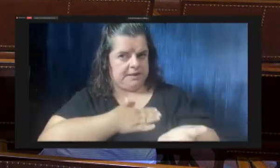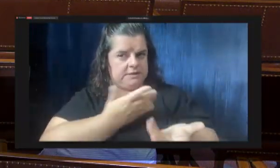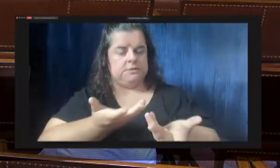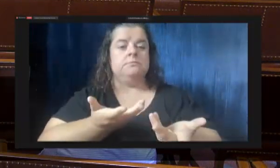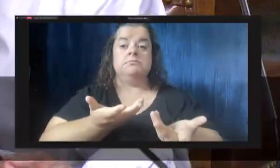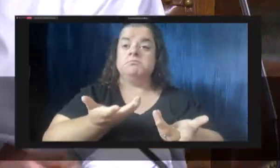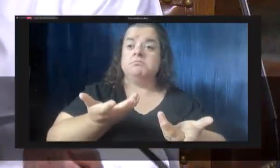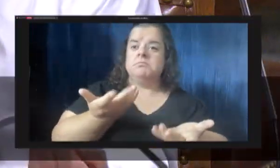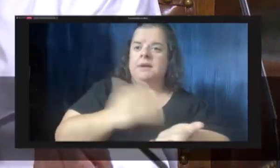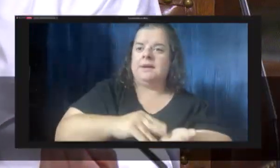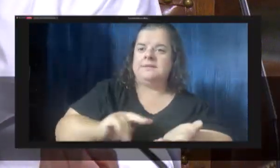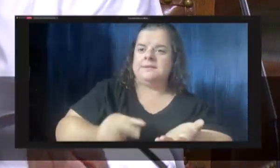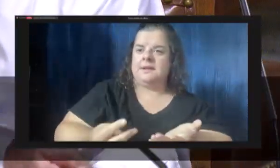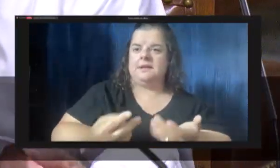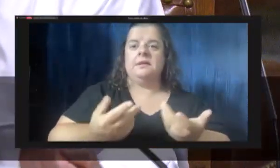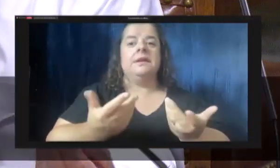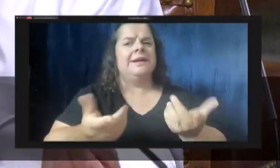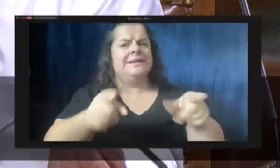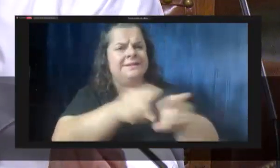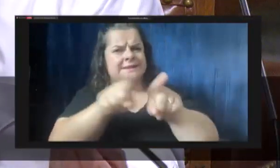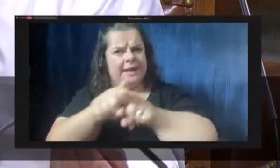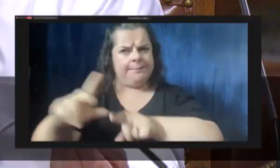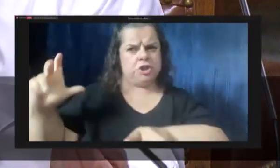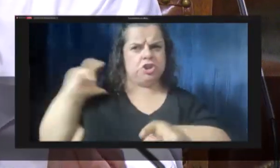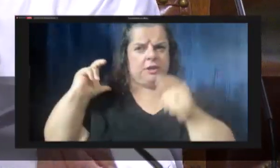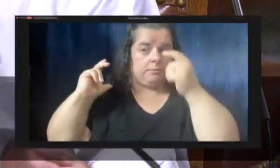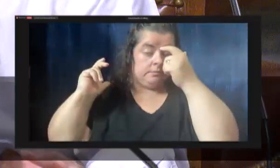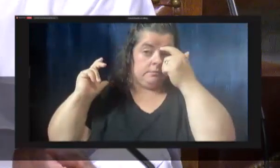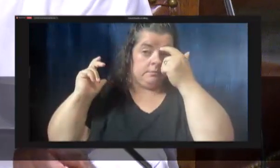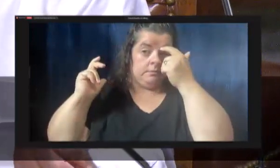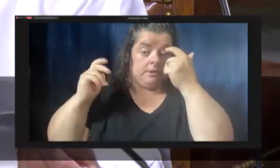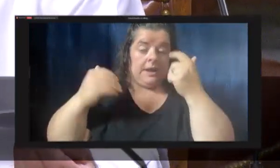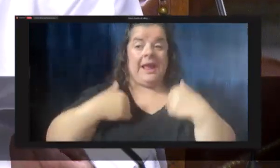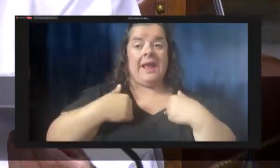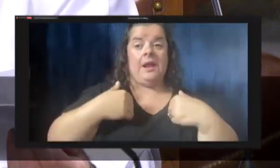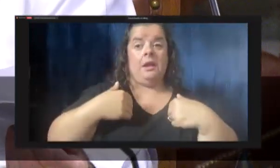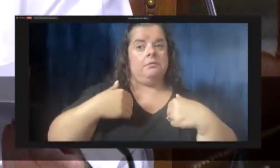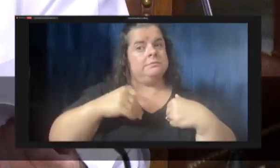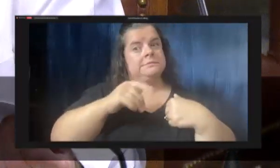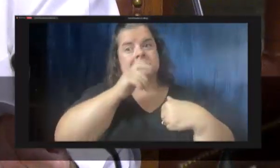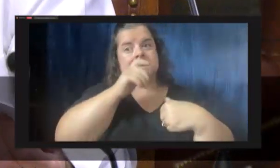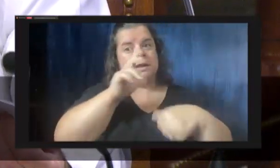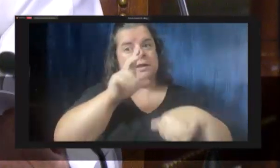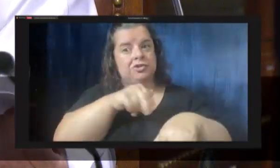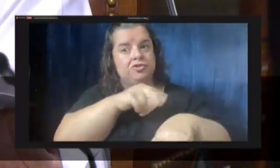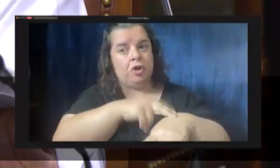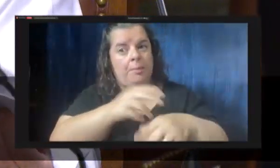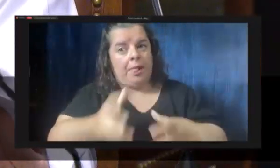Yeah, same thing, Mr. Chair, being that we've had such an unusual amount.